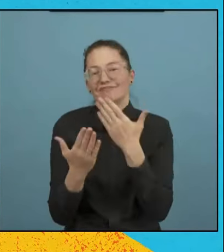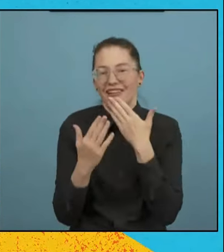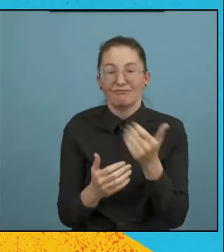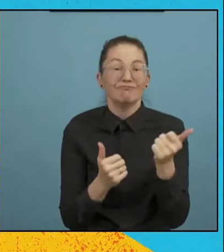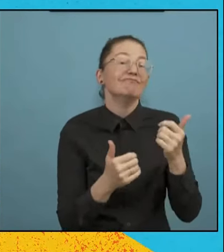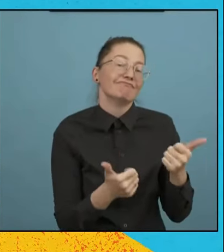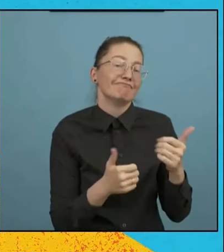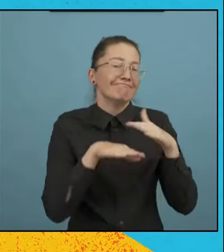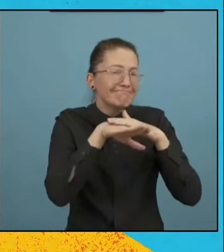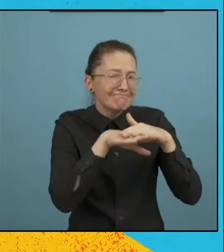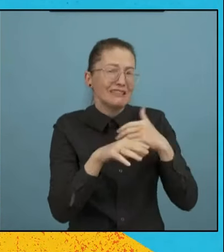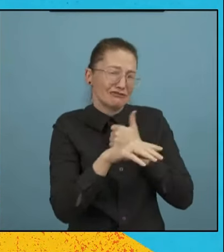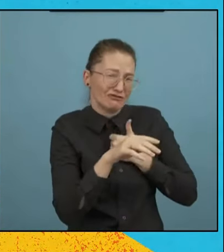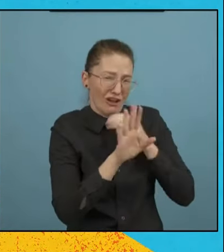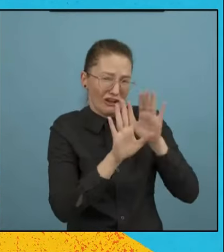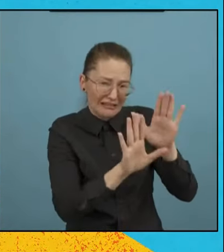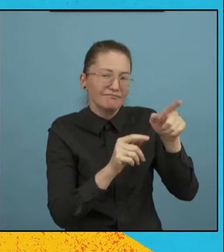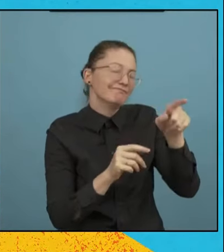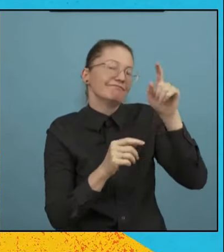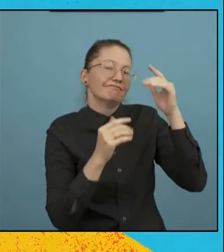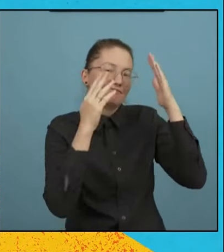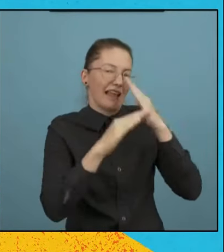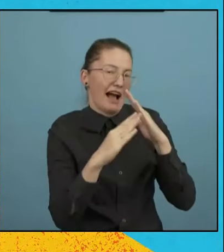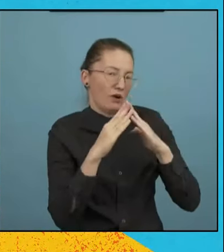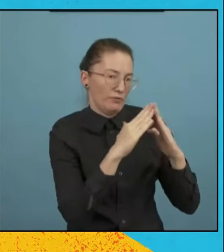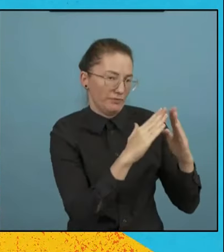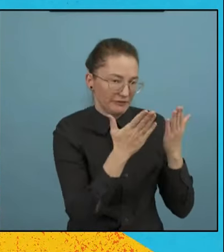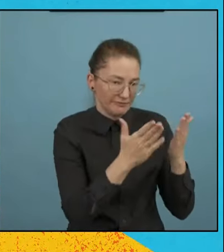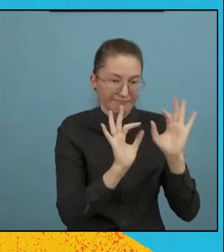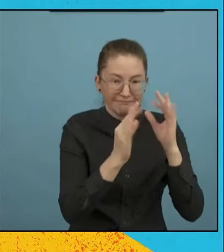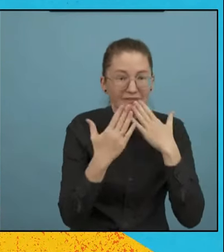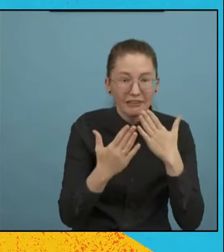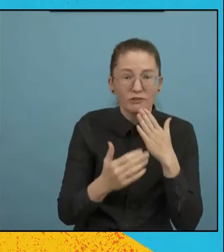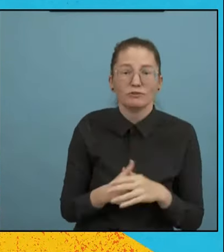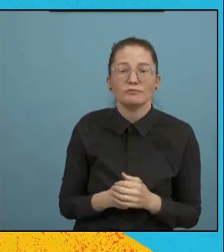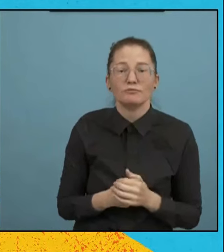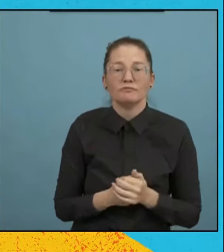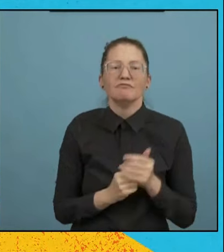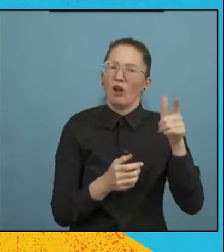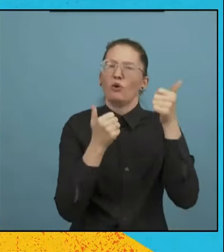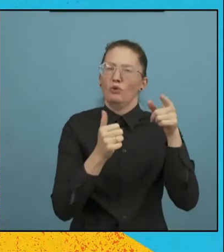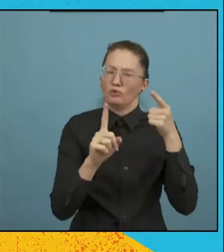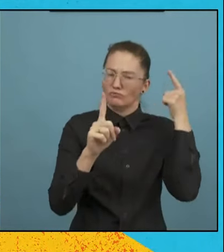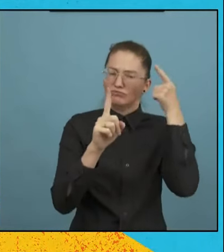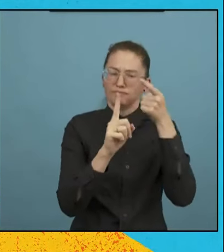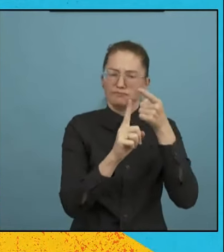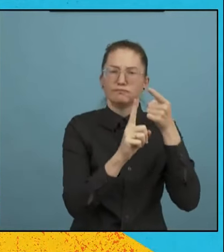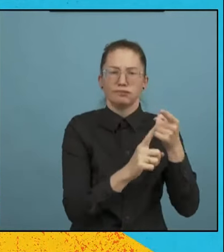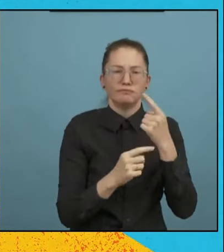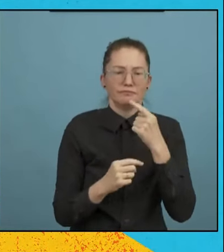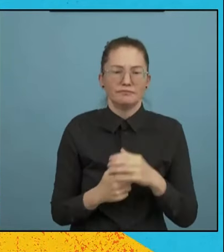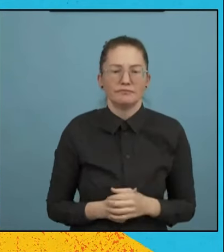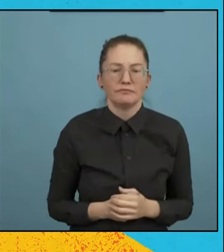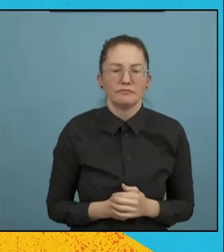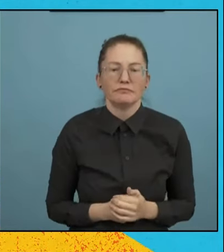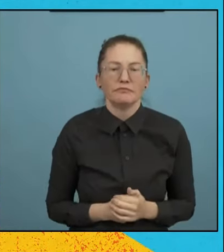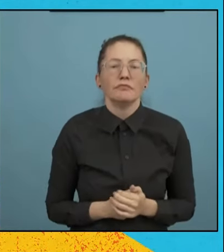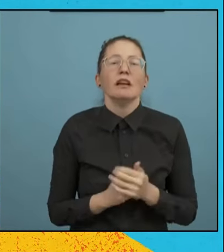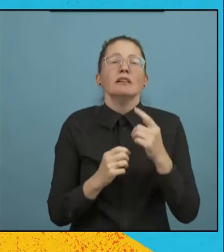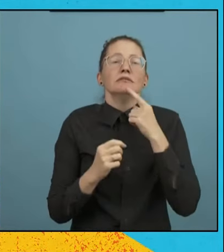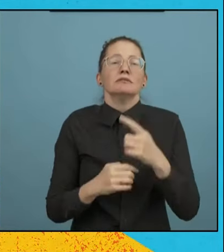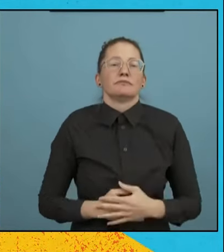also named among the 2020 young leaders for the SDGs. As a social entrepreneur, how do you see young people contributing